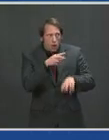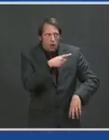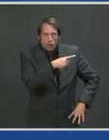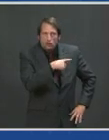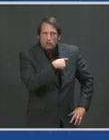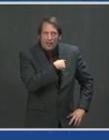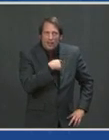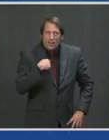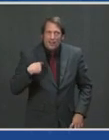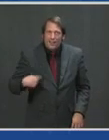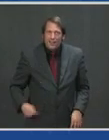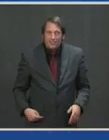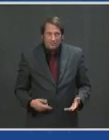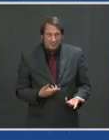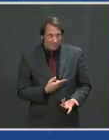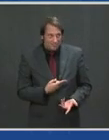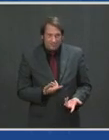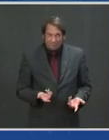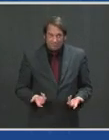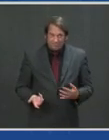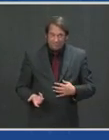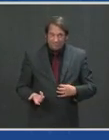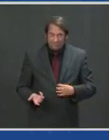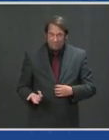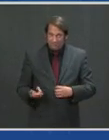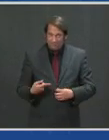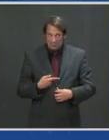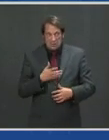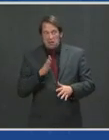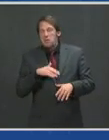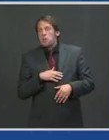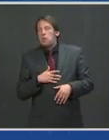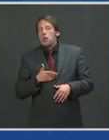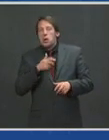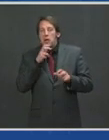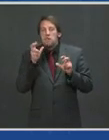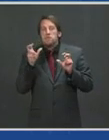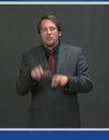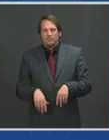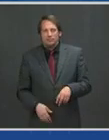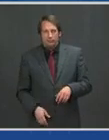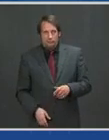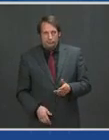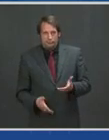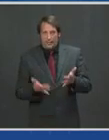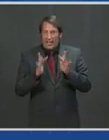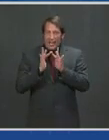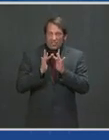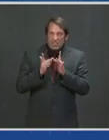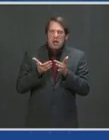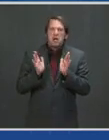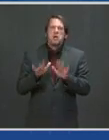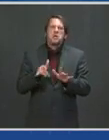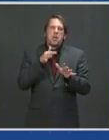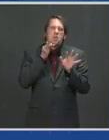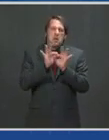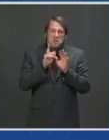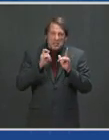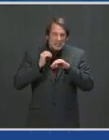around to invest in this digital infrastructure or in research and development? I promise